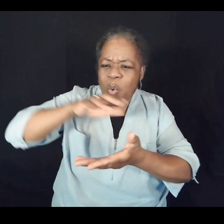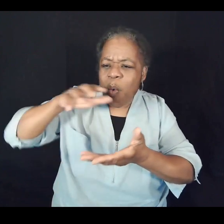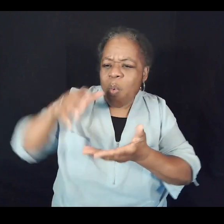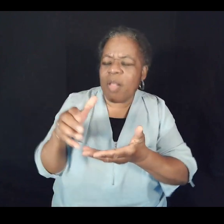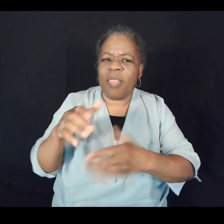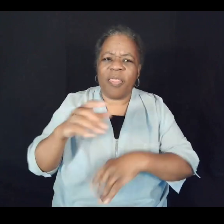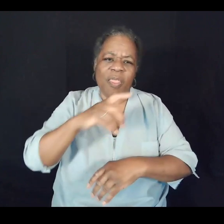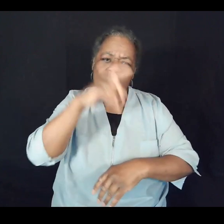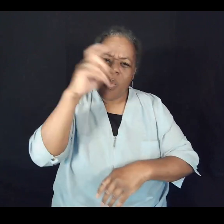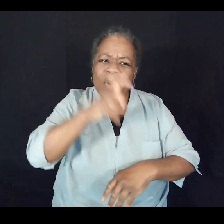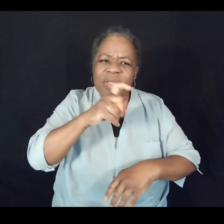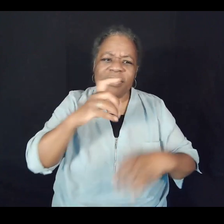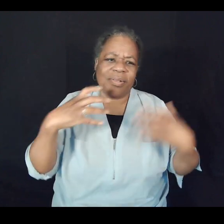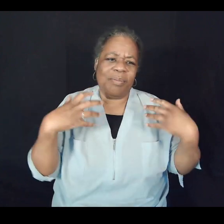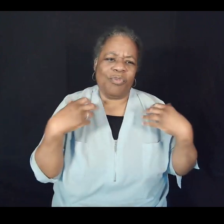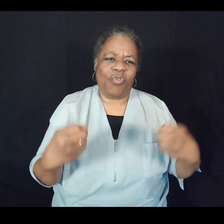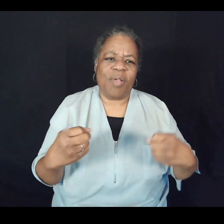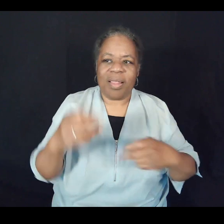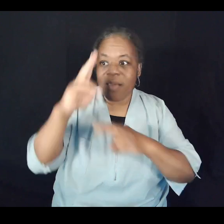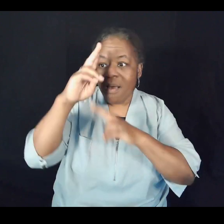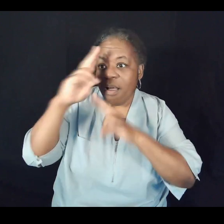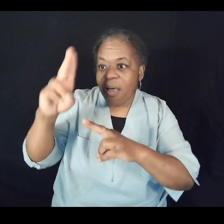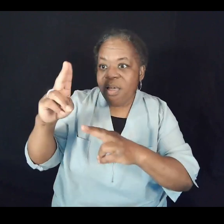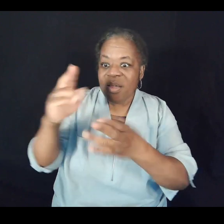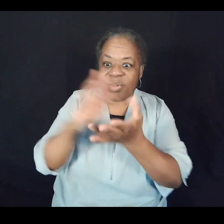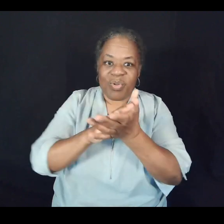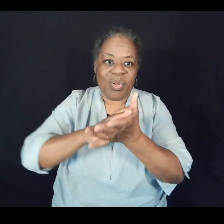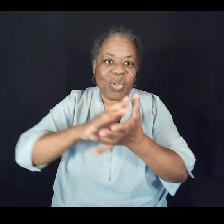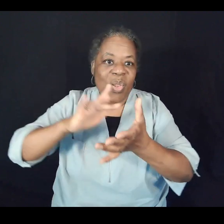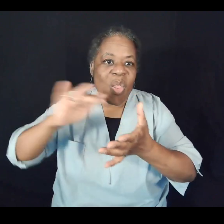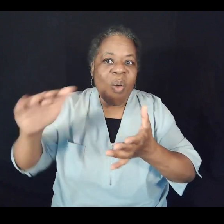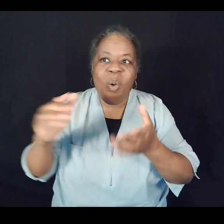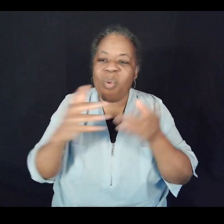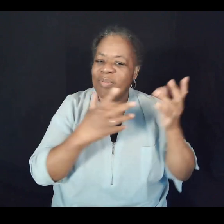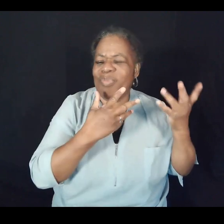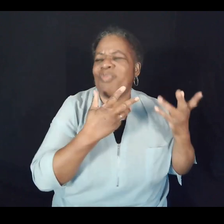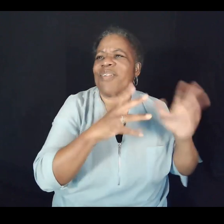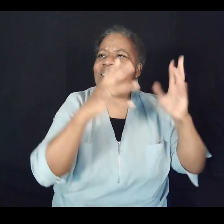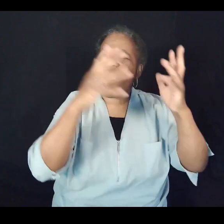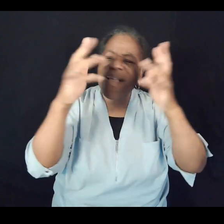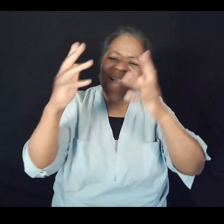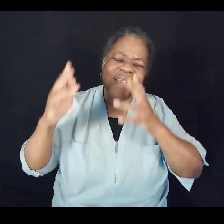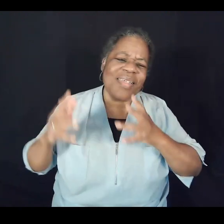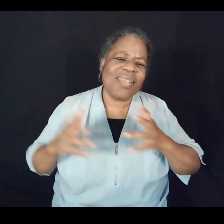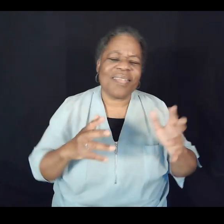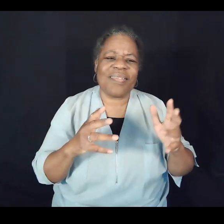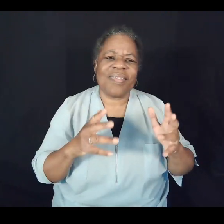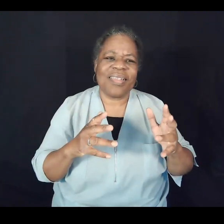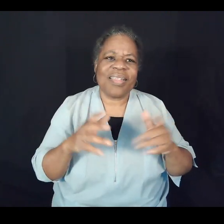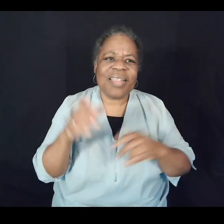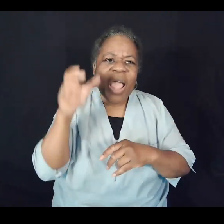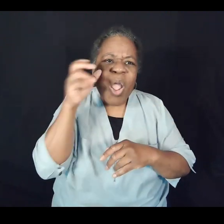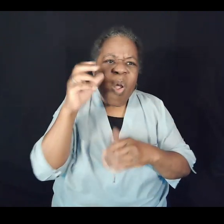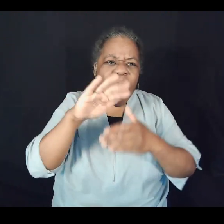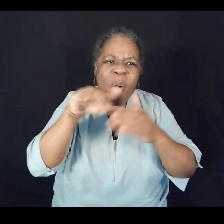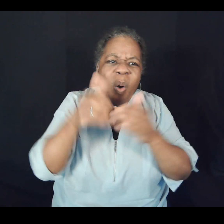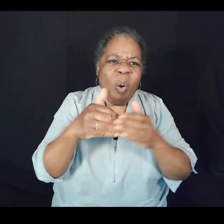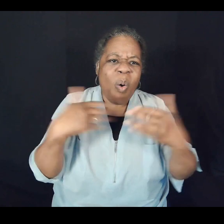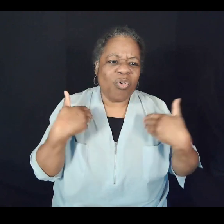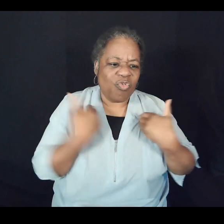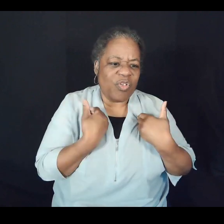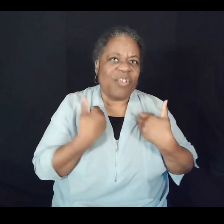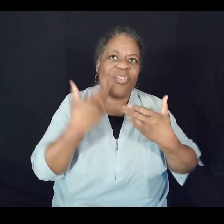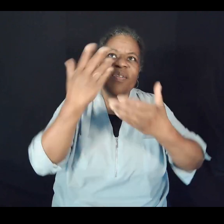and strength and honor and glory and praise. Then I heard every creature in heaven and on